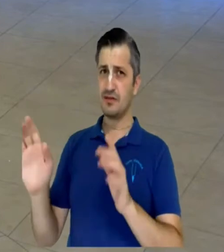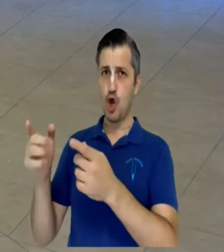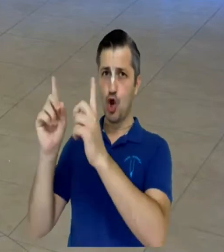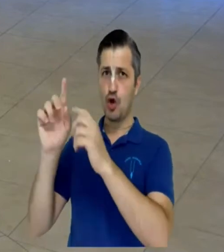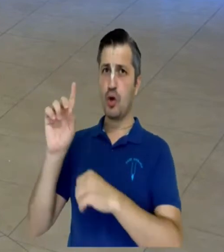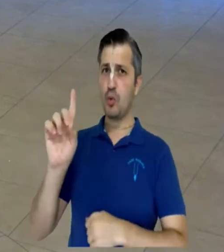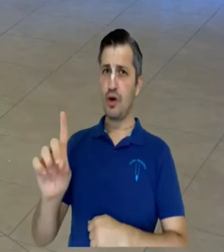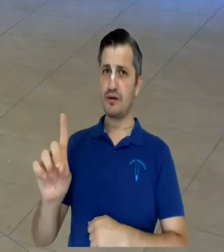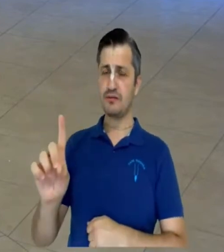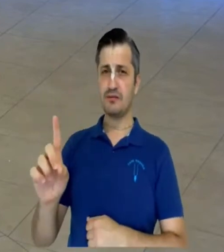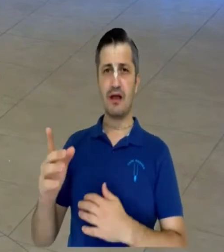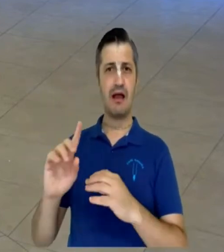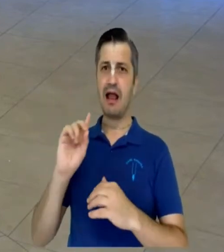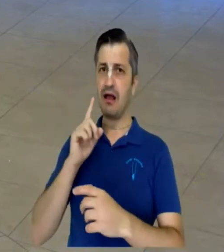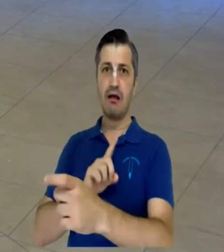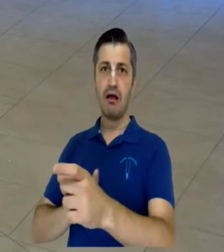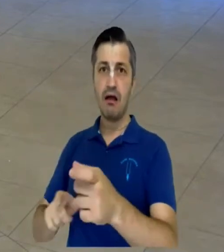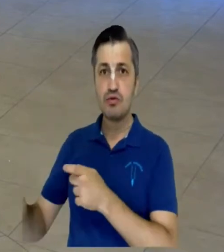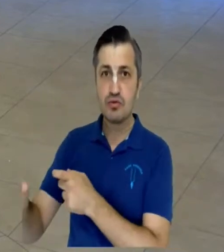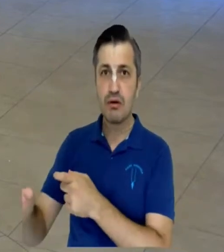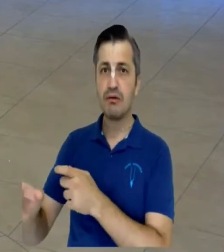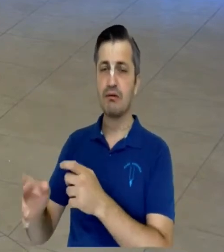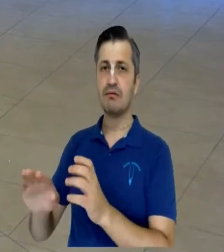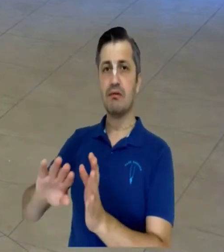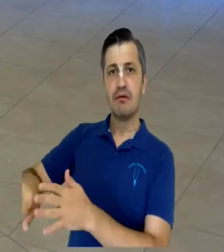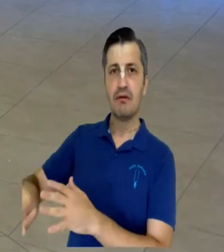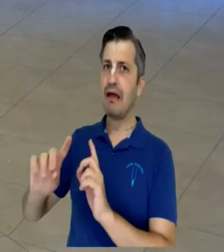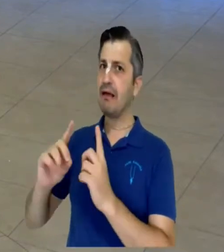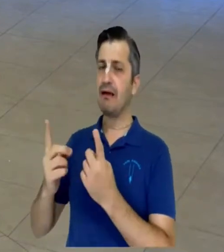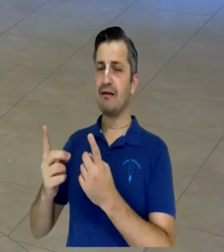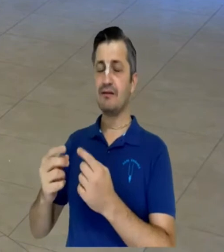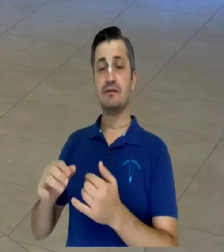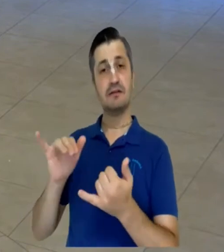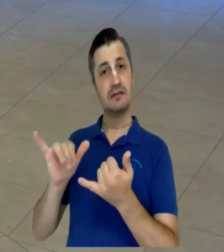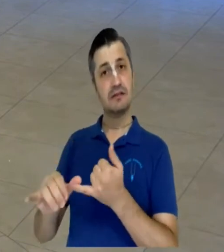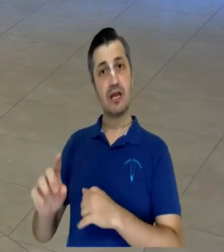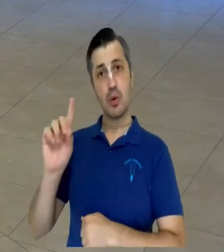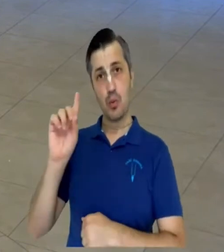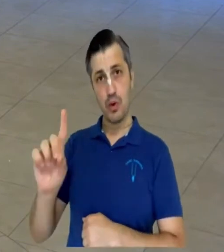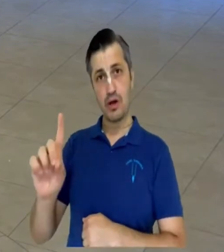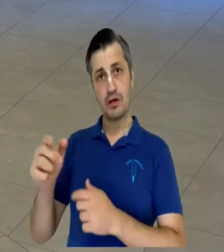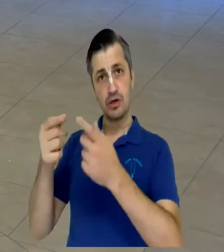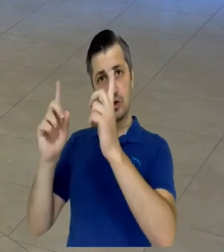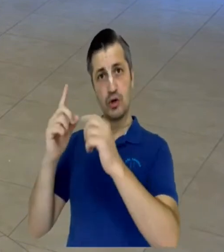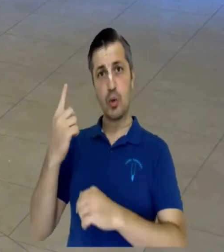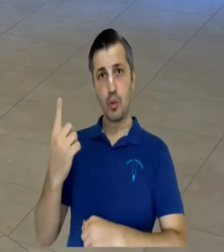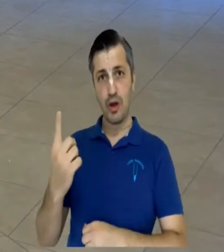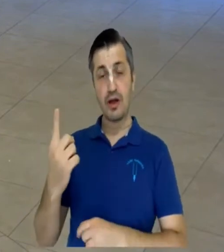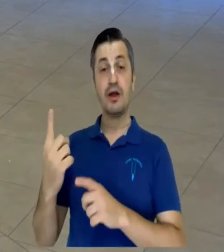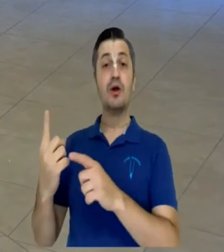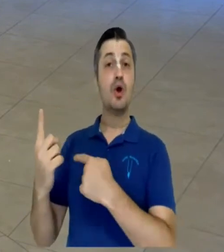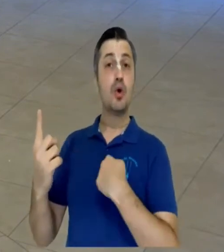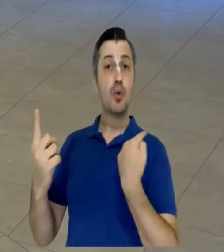taken. So we are the other ones. We are these many ones. We belong to